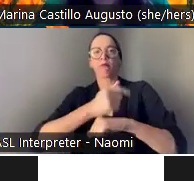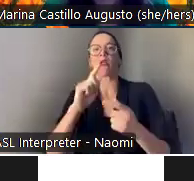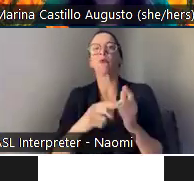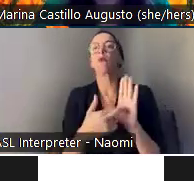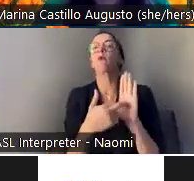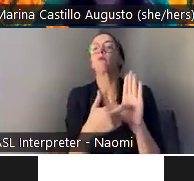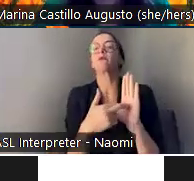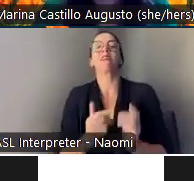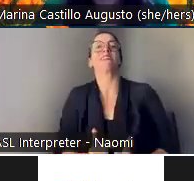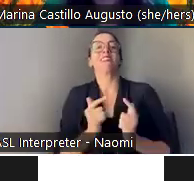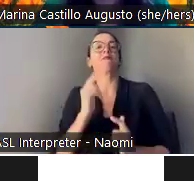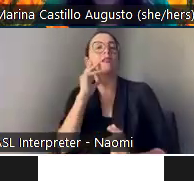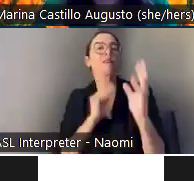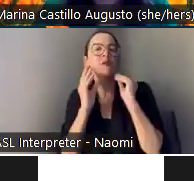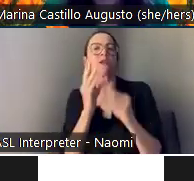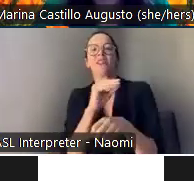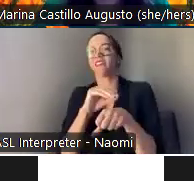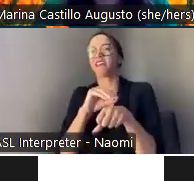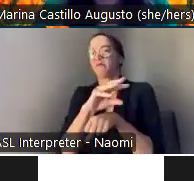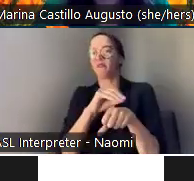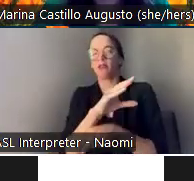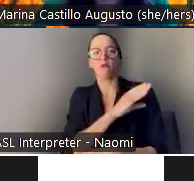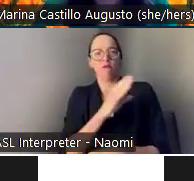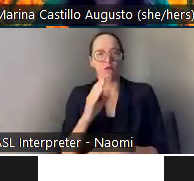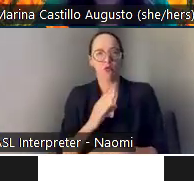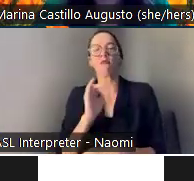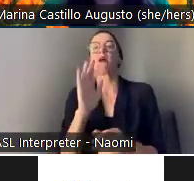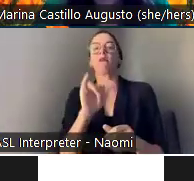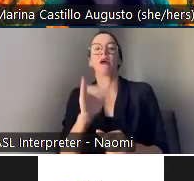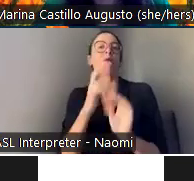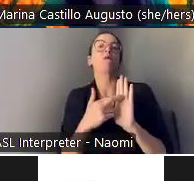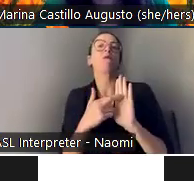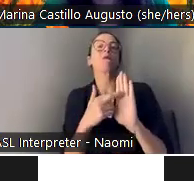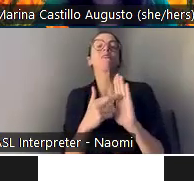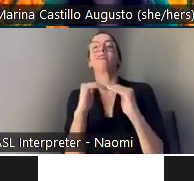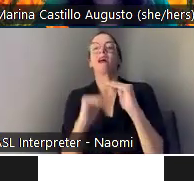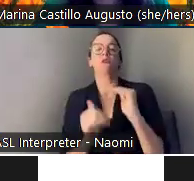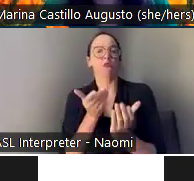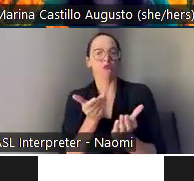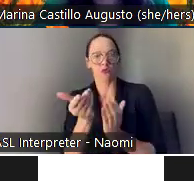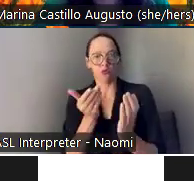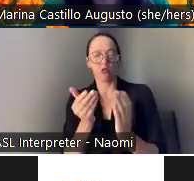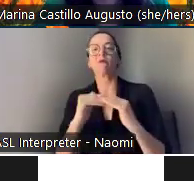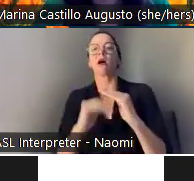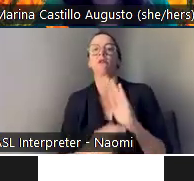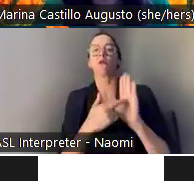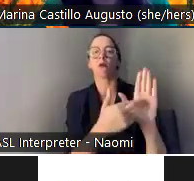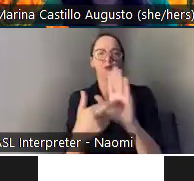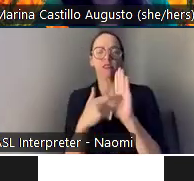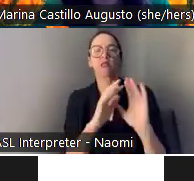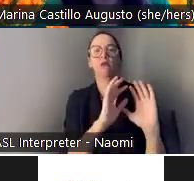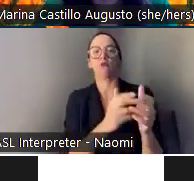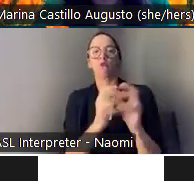be representative of underserved and underrepresented groups. And we're really trying to reach those who aren't